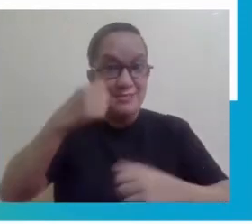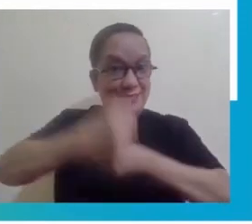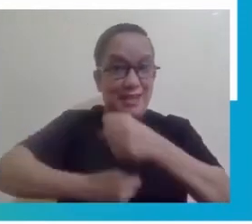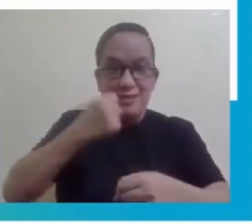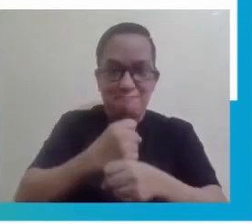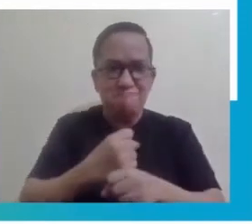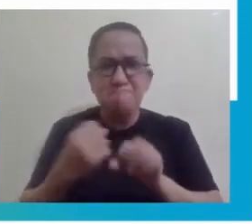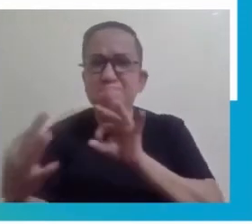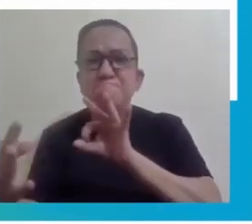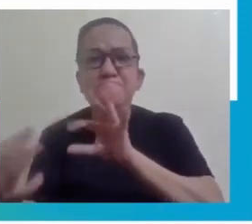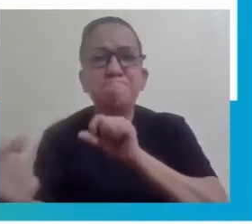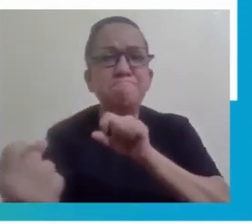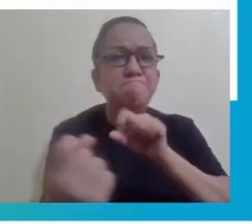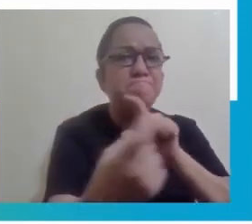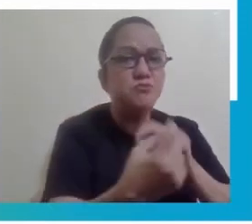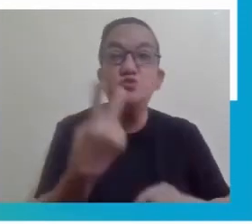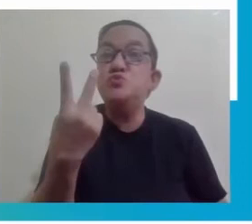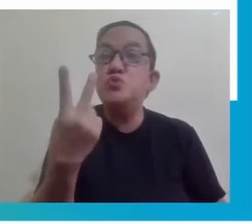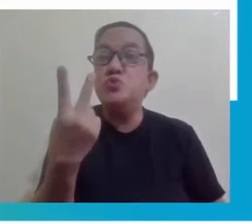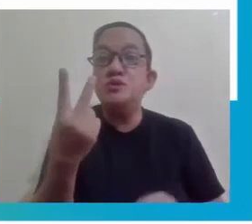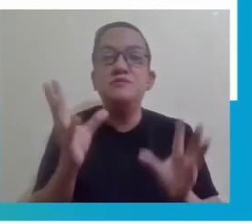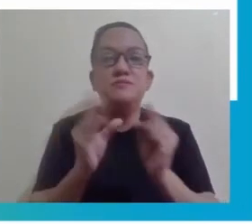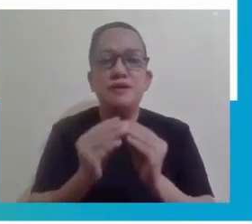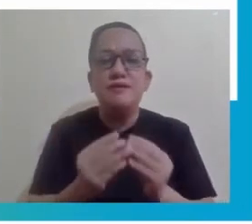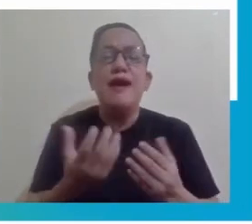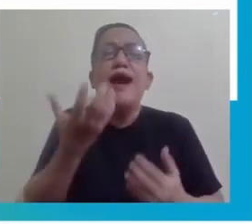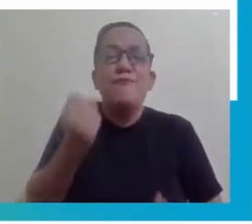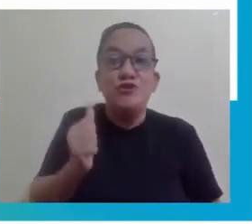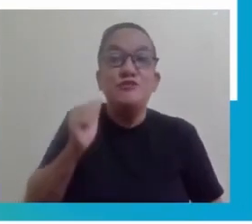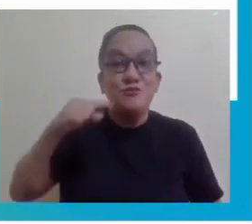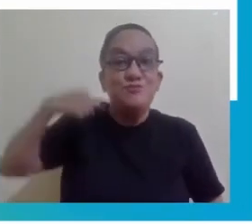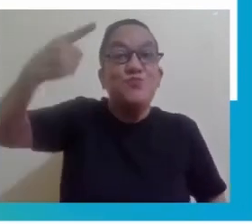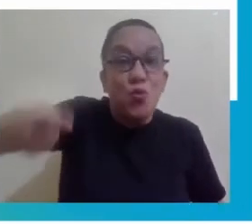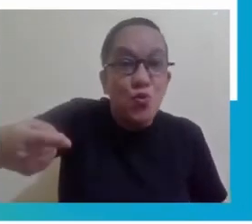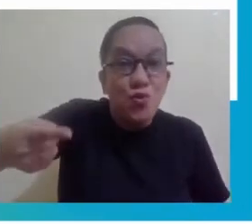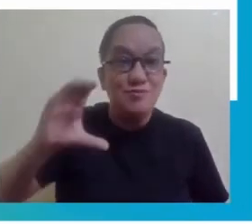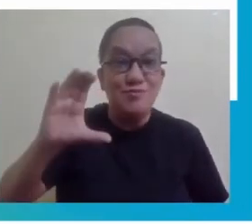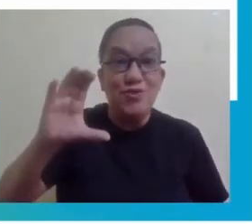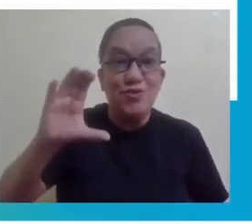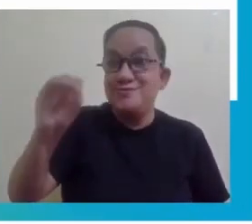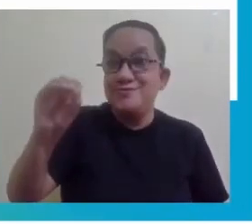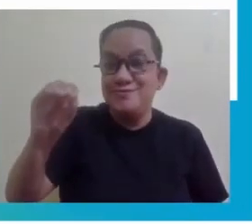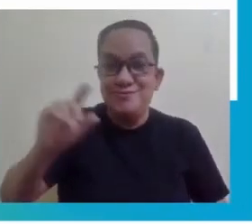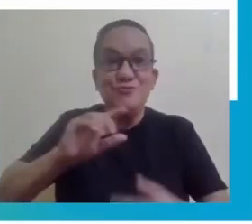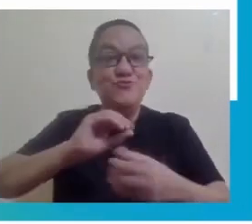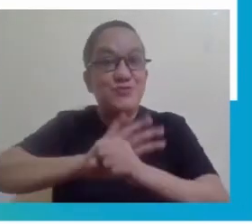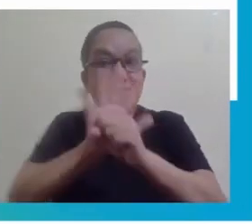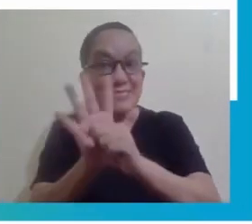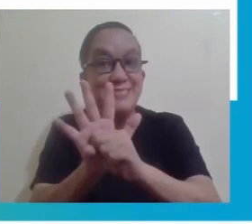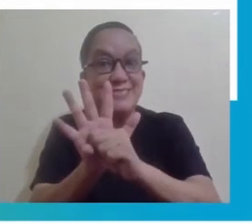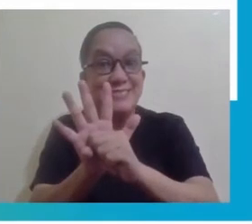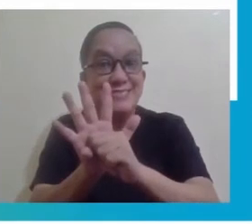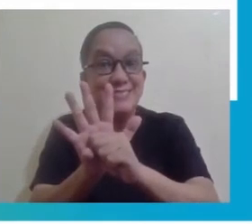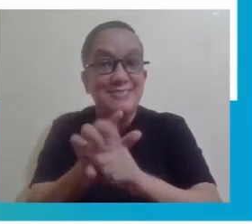one tomorrow on civil society reflections on COVID-19, and on Wednesday in reviewing ADB's energy policy to